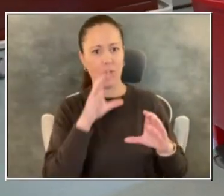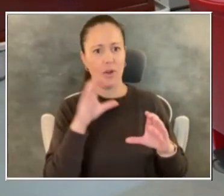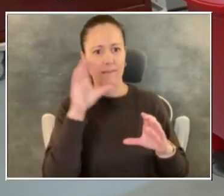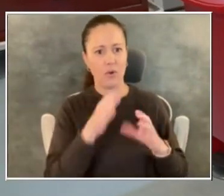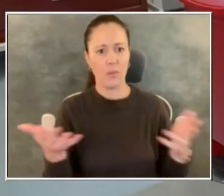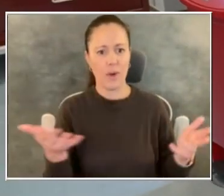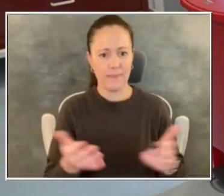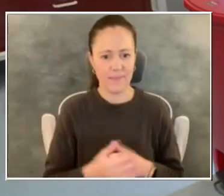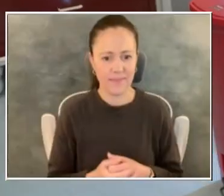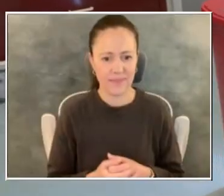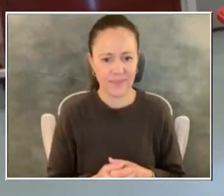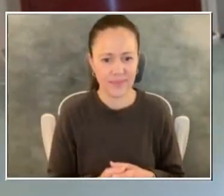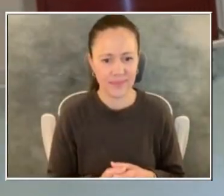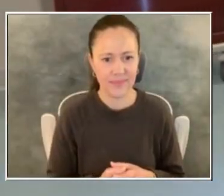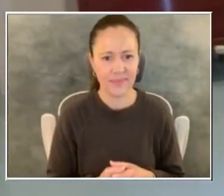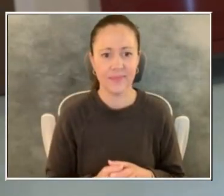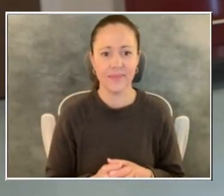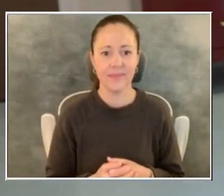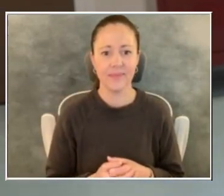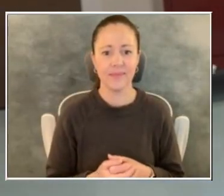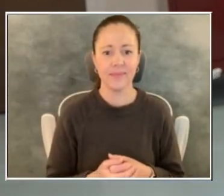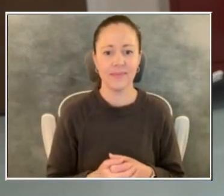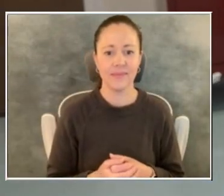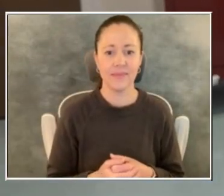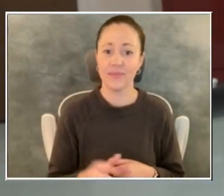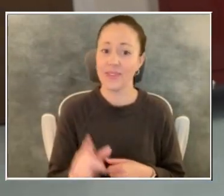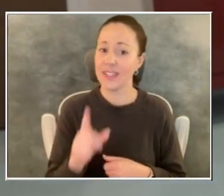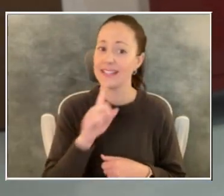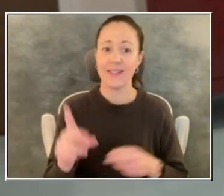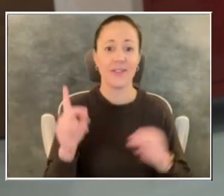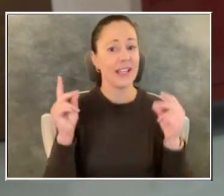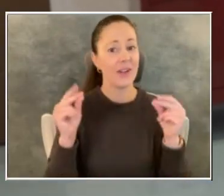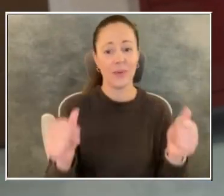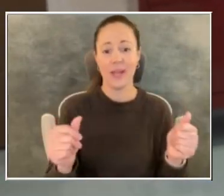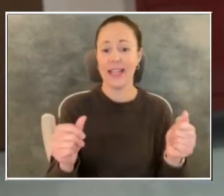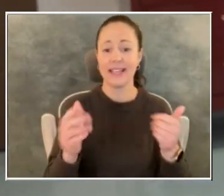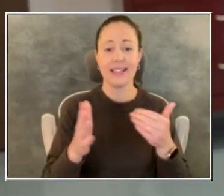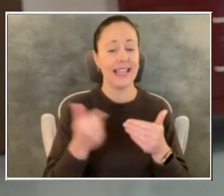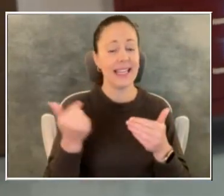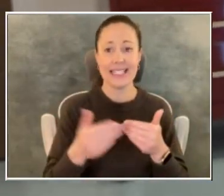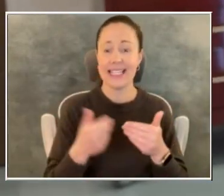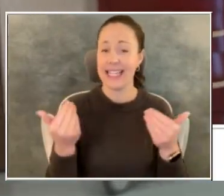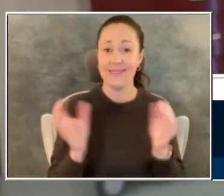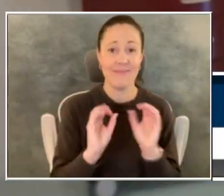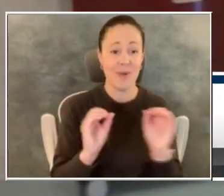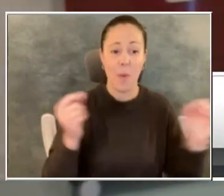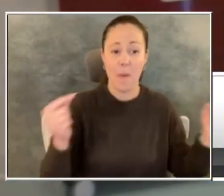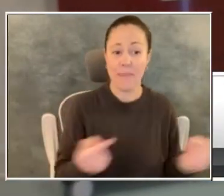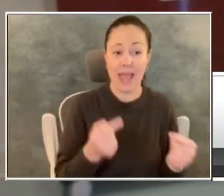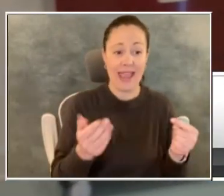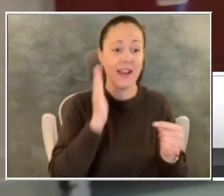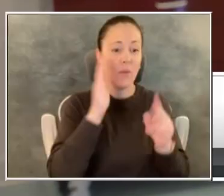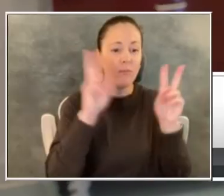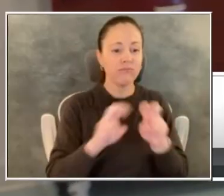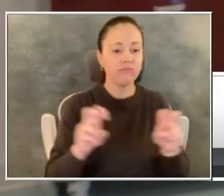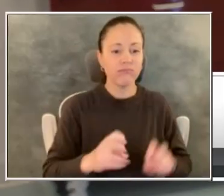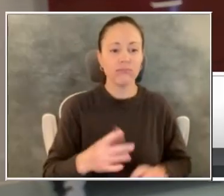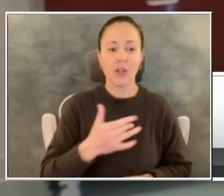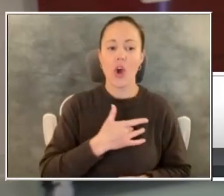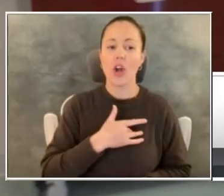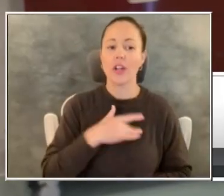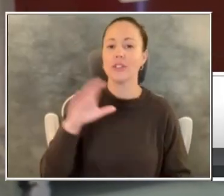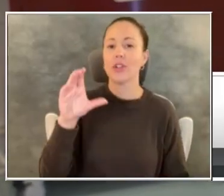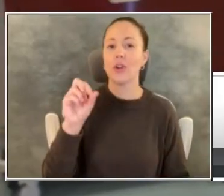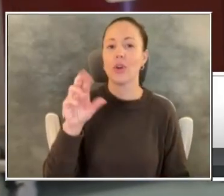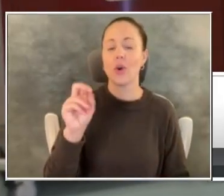So this is a very quick, easy, painless look at the coronary arteries, and we are specifically looking